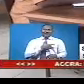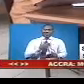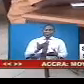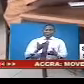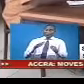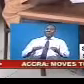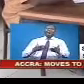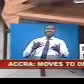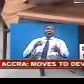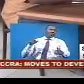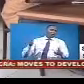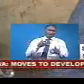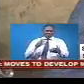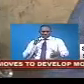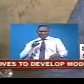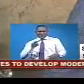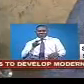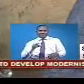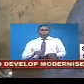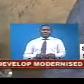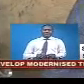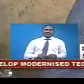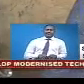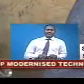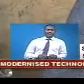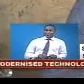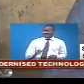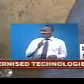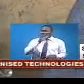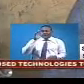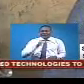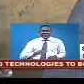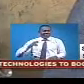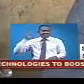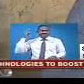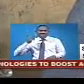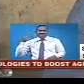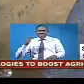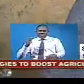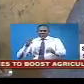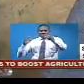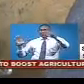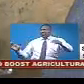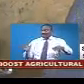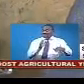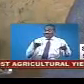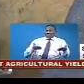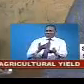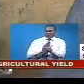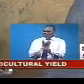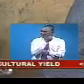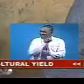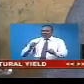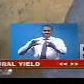the competition will raise the image of the sport in the country. Never in the history of Ghana tennis that any organization has